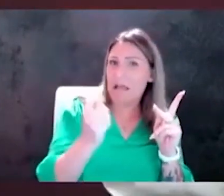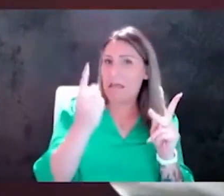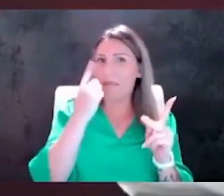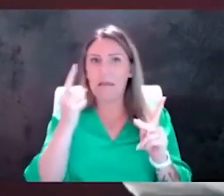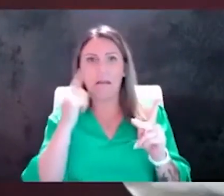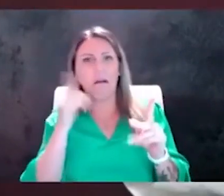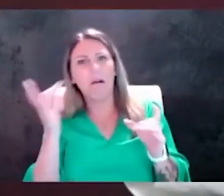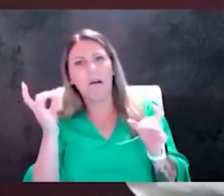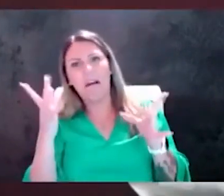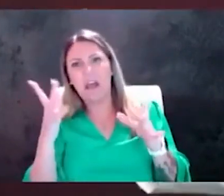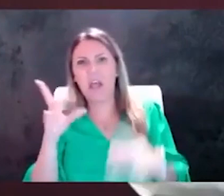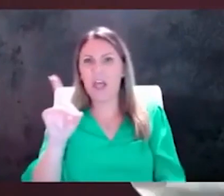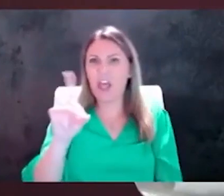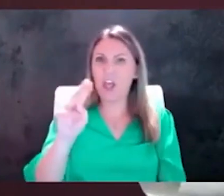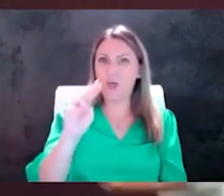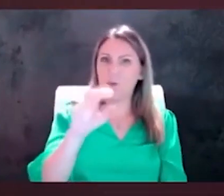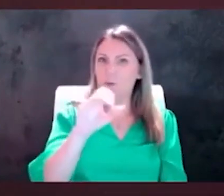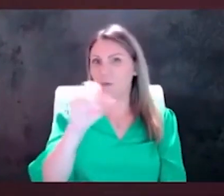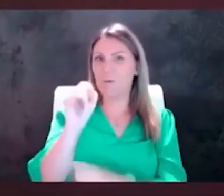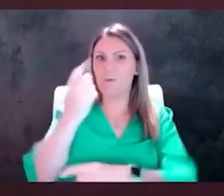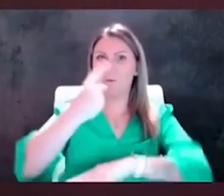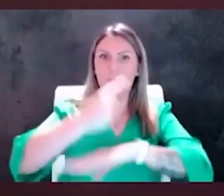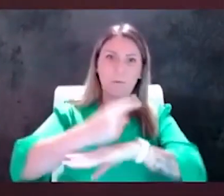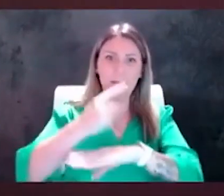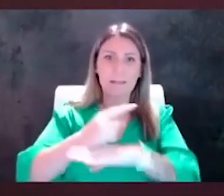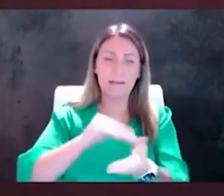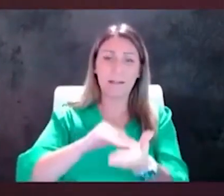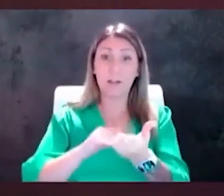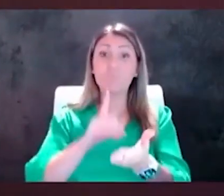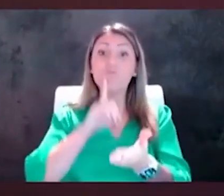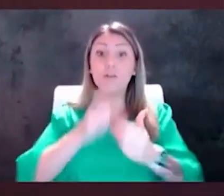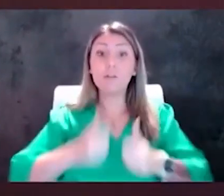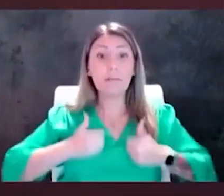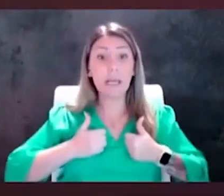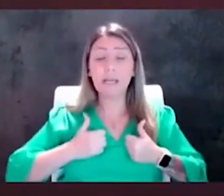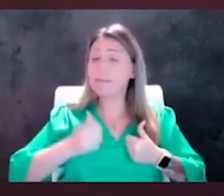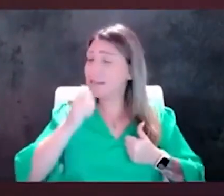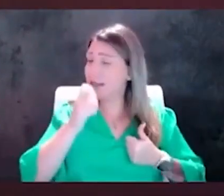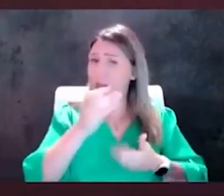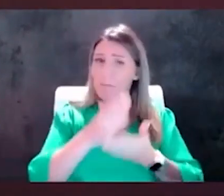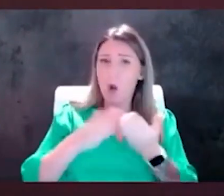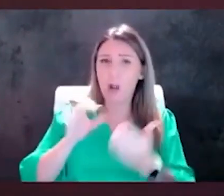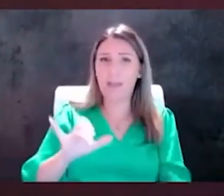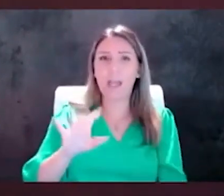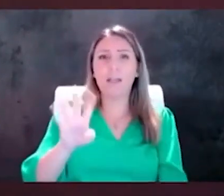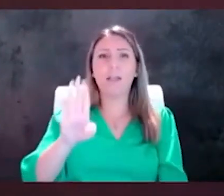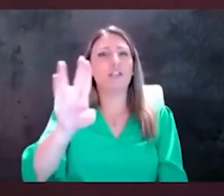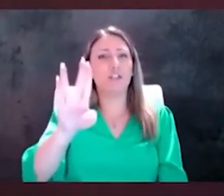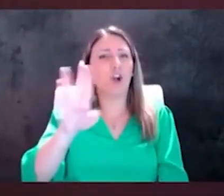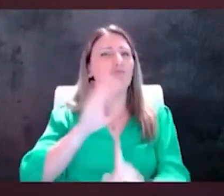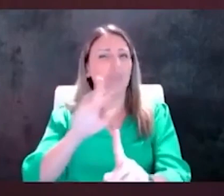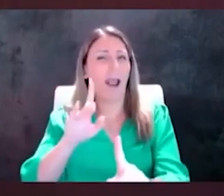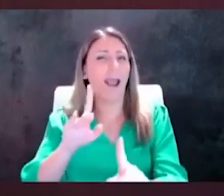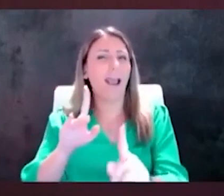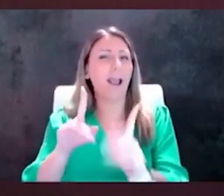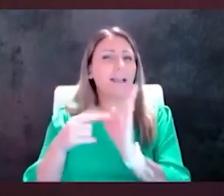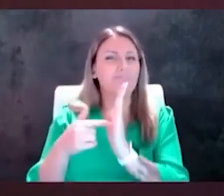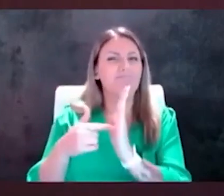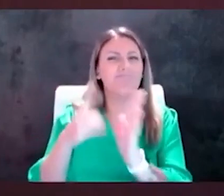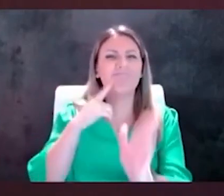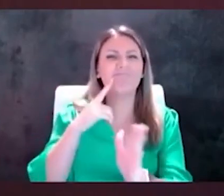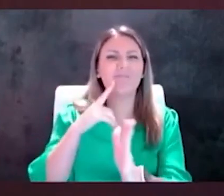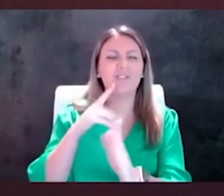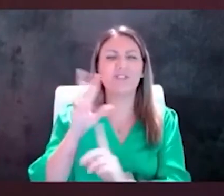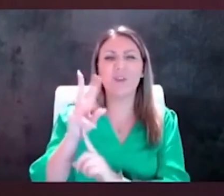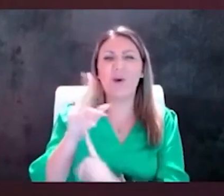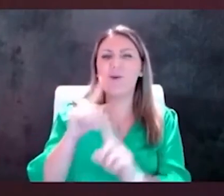about that? The doomsday doctors. The reality is we are not part of the doomsday device, Star Trek episode, original series, but rather we are trying